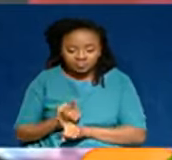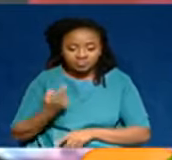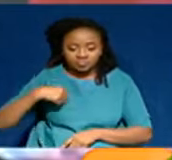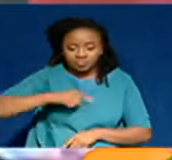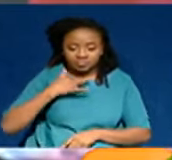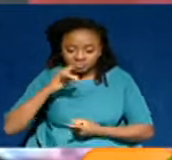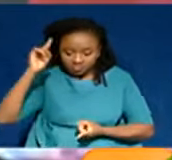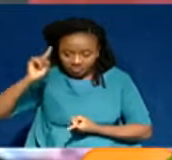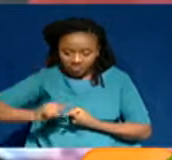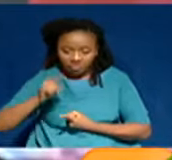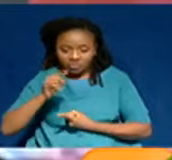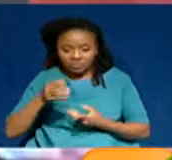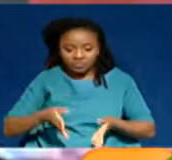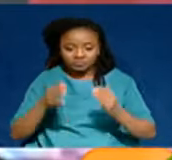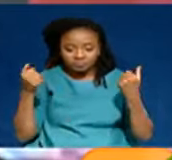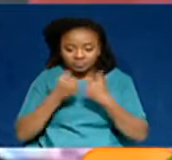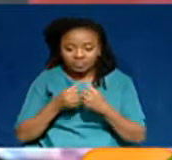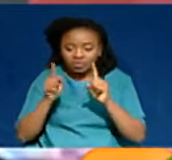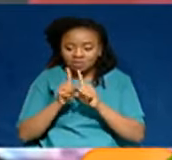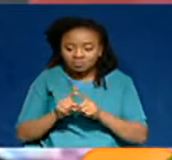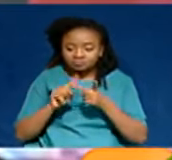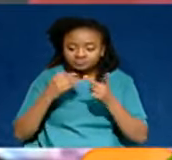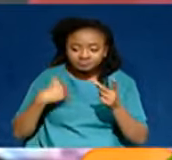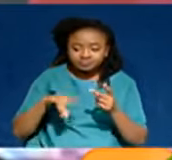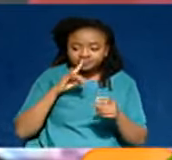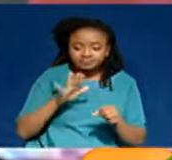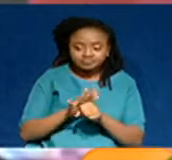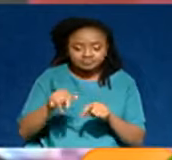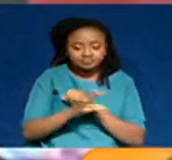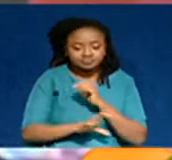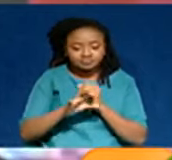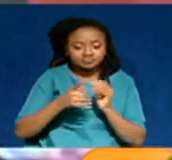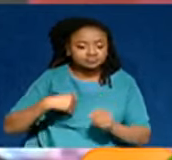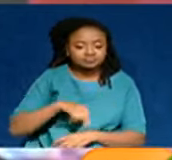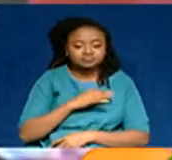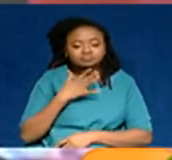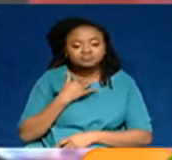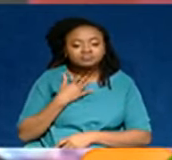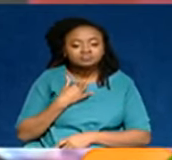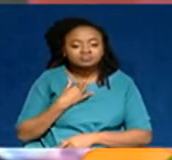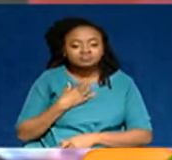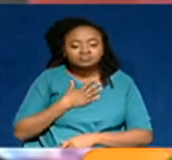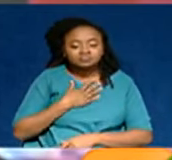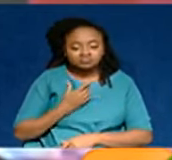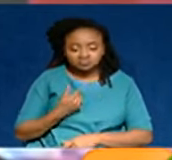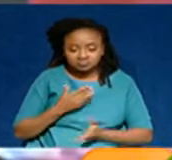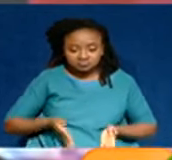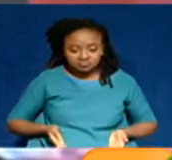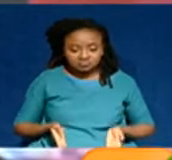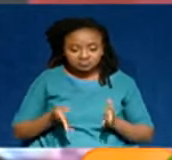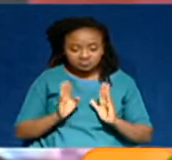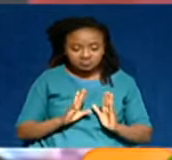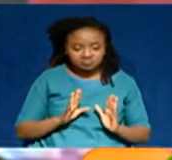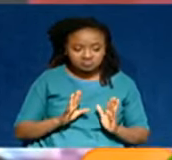to reduce road carnage. Number two, I promised the country that we want to institute vehicular telematics. Vehicular telematics means